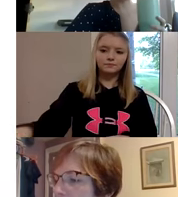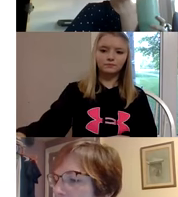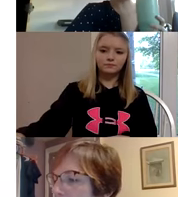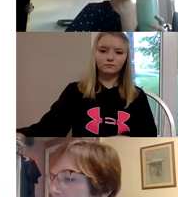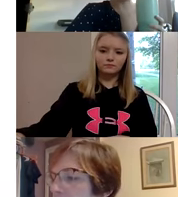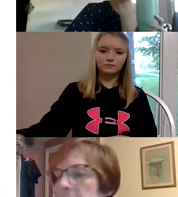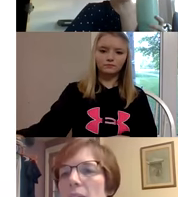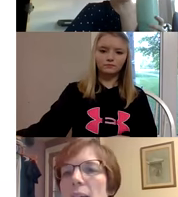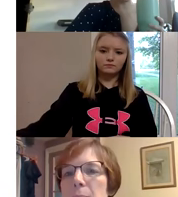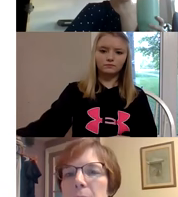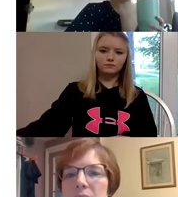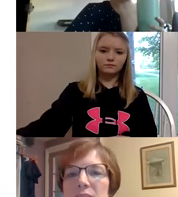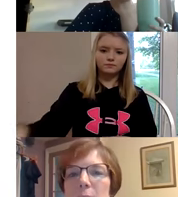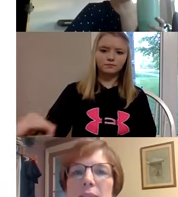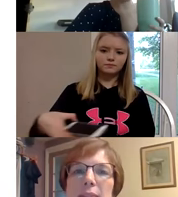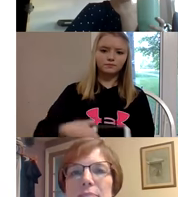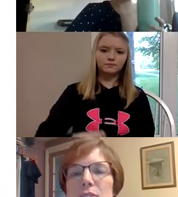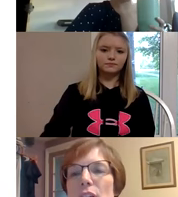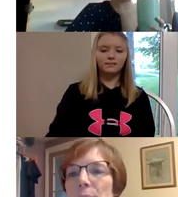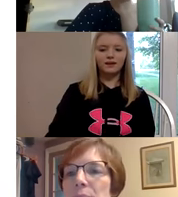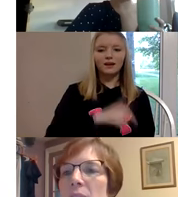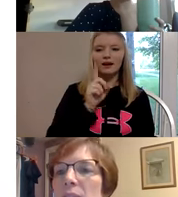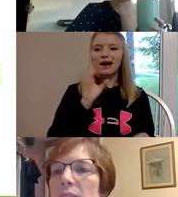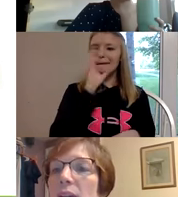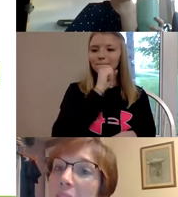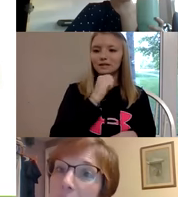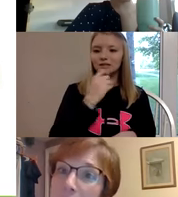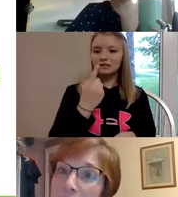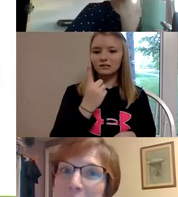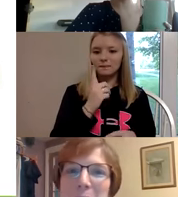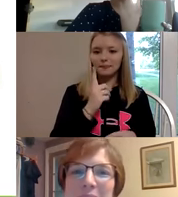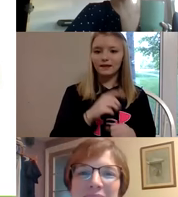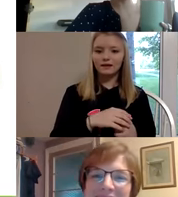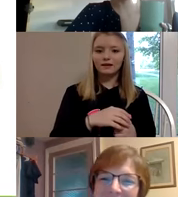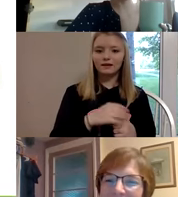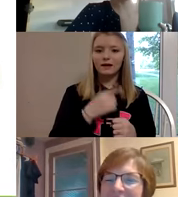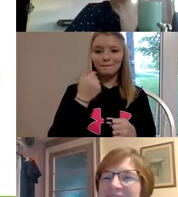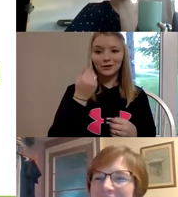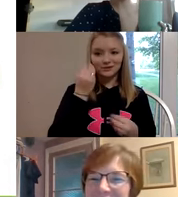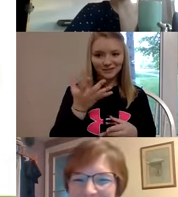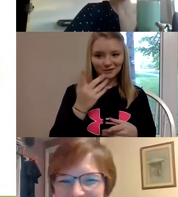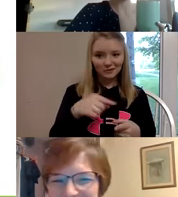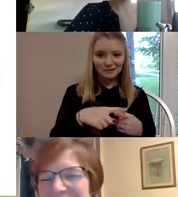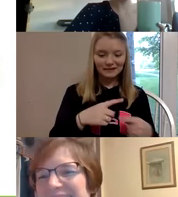Oh. I missed something, so that I better tell you about. Sorry.